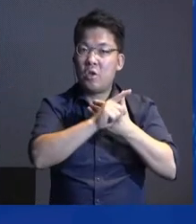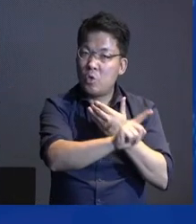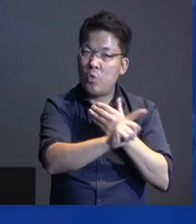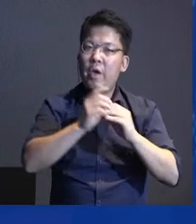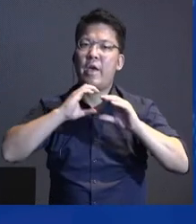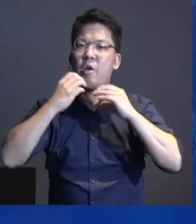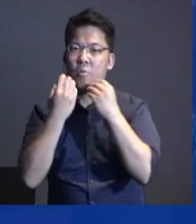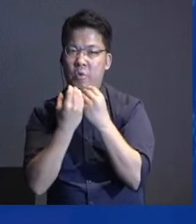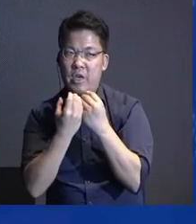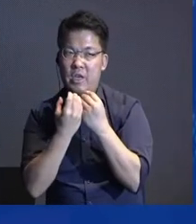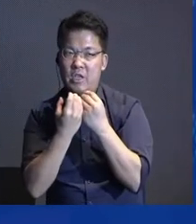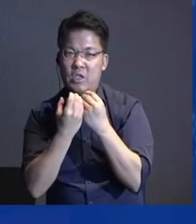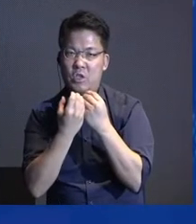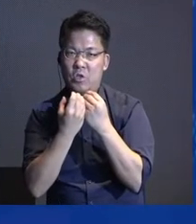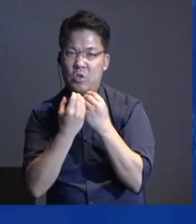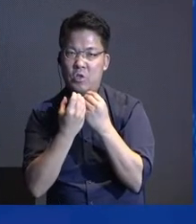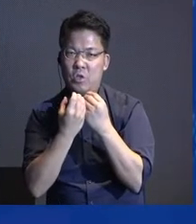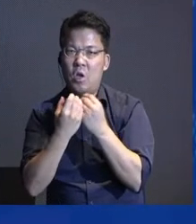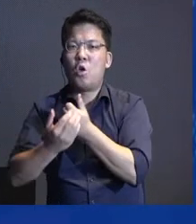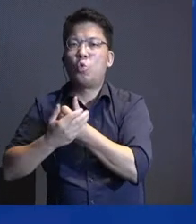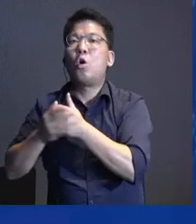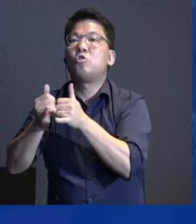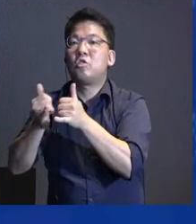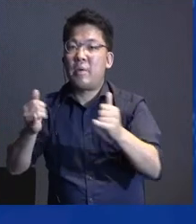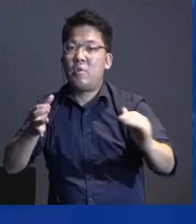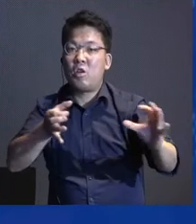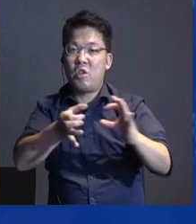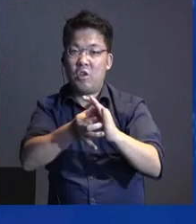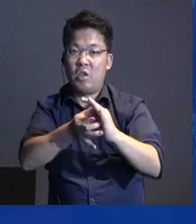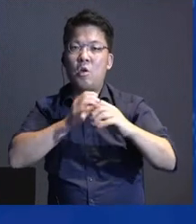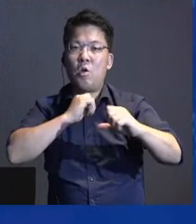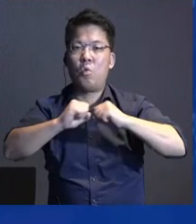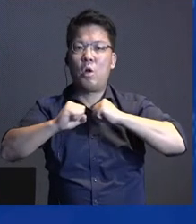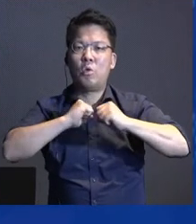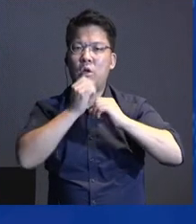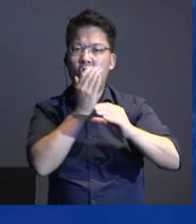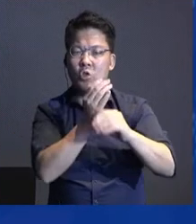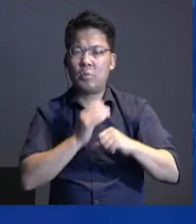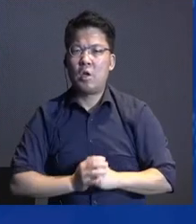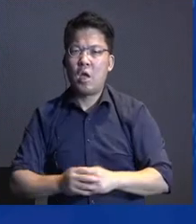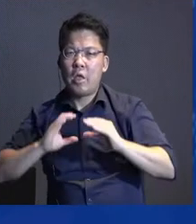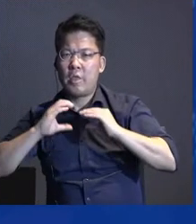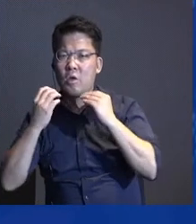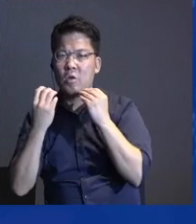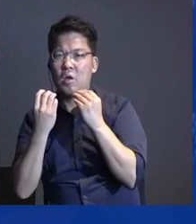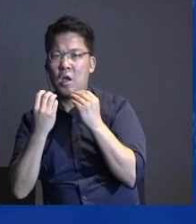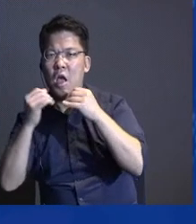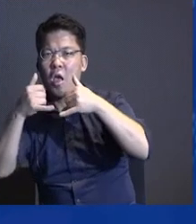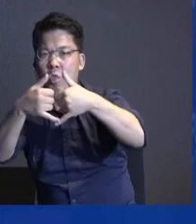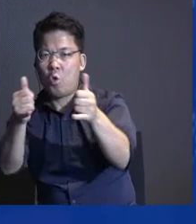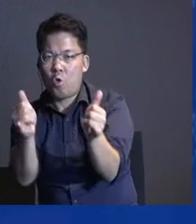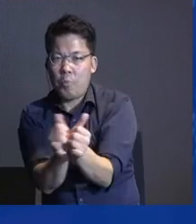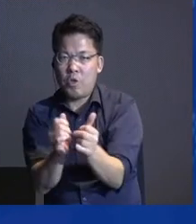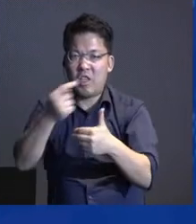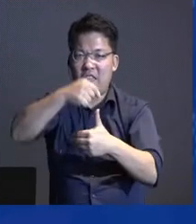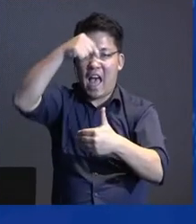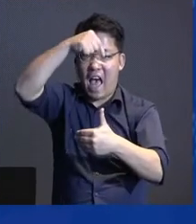and a coordinating body in the community, it's really hard to, you know, to spot